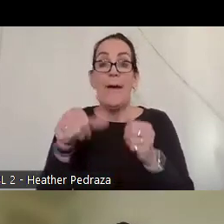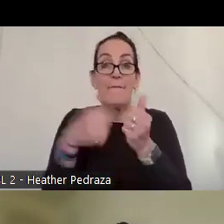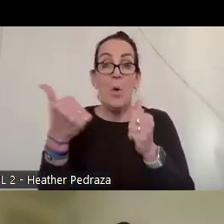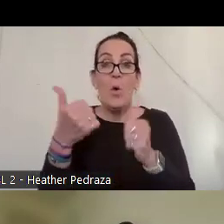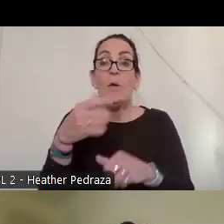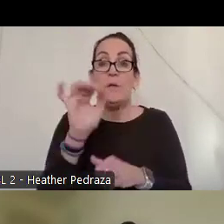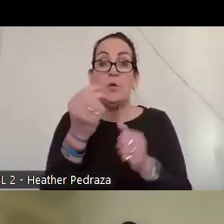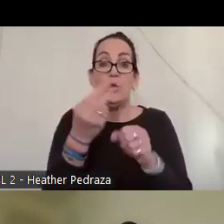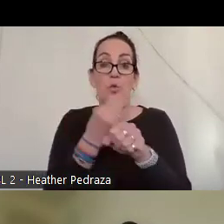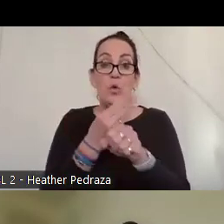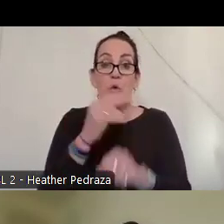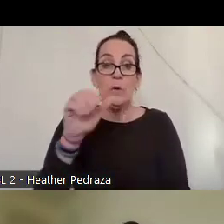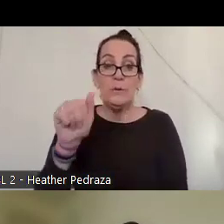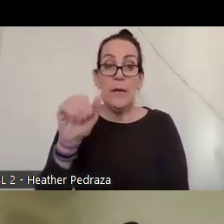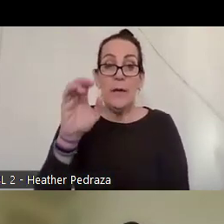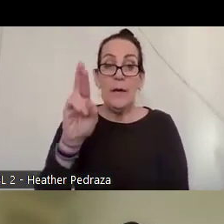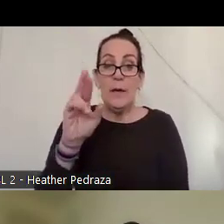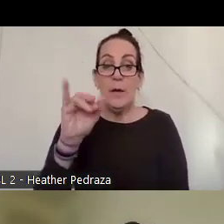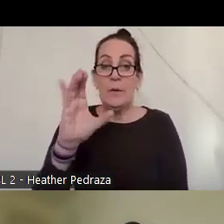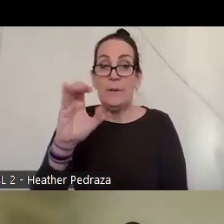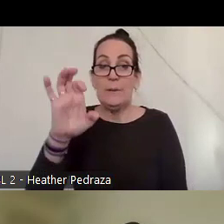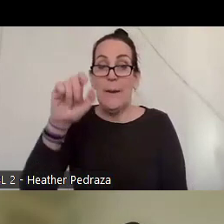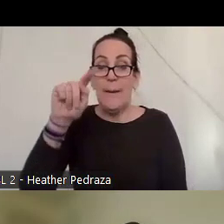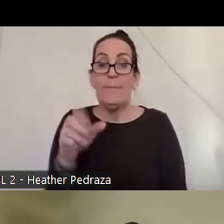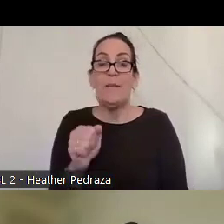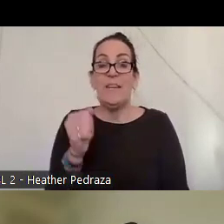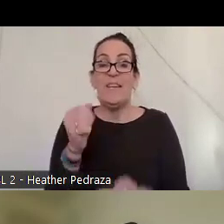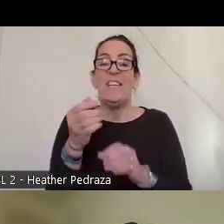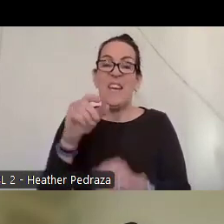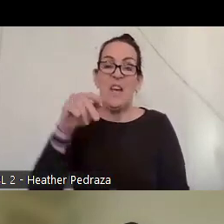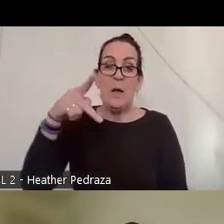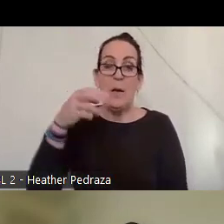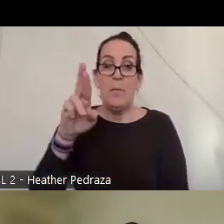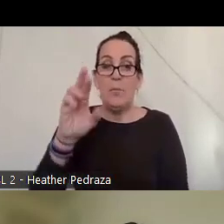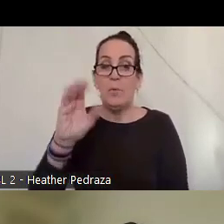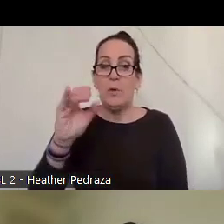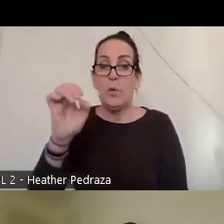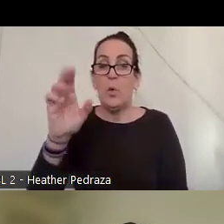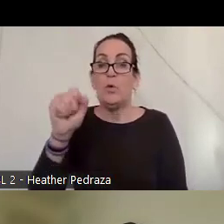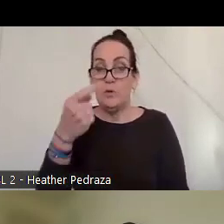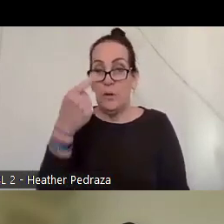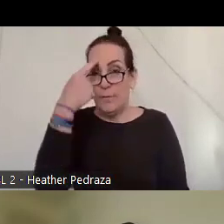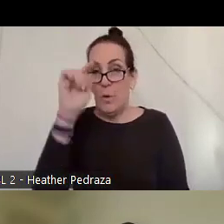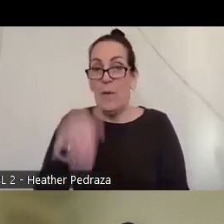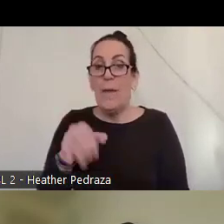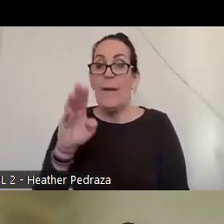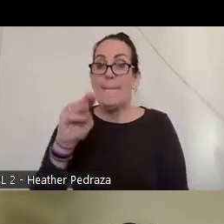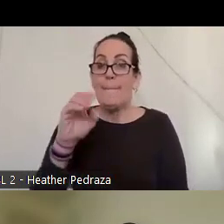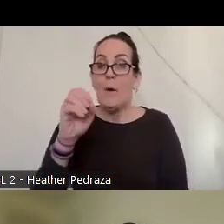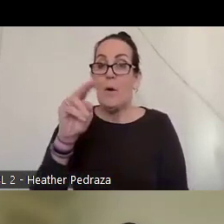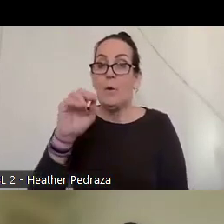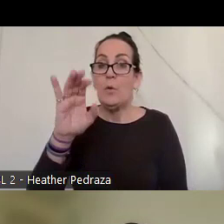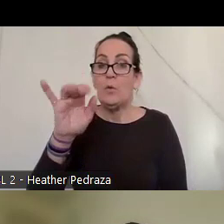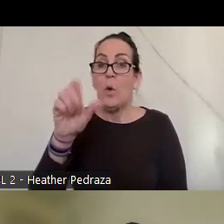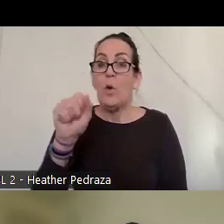precursor for either of the monoclonal antibody treatments that are targeting amyloid